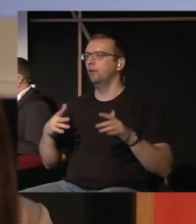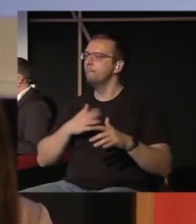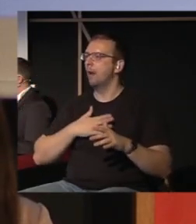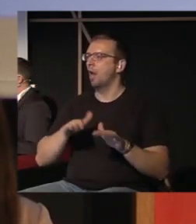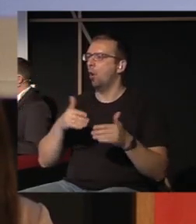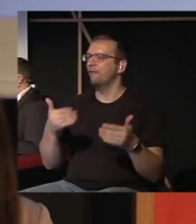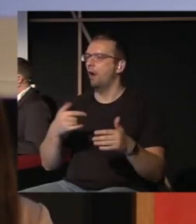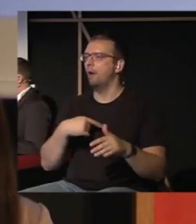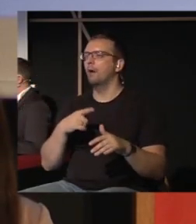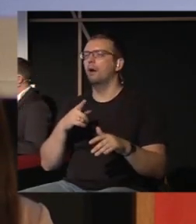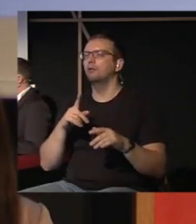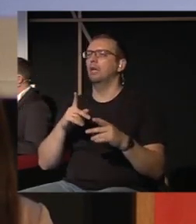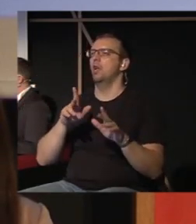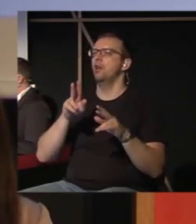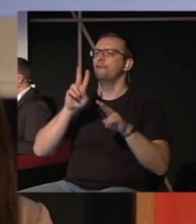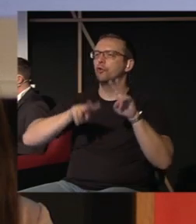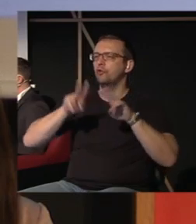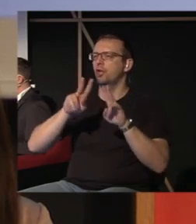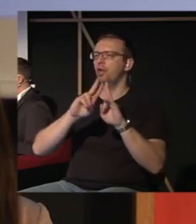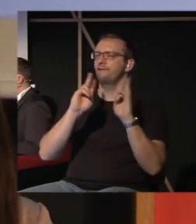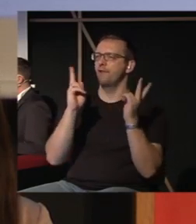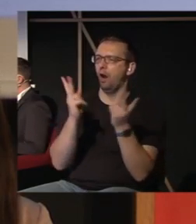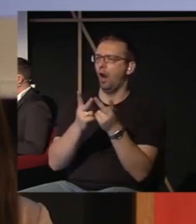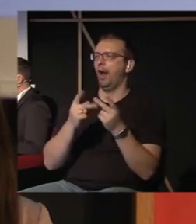workshop on the national level. But